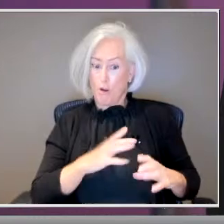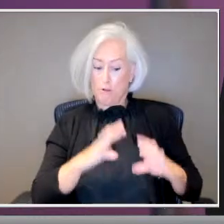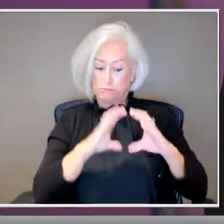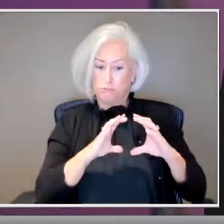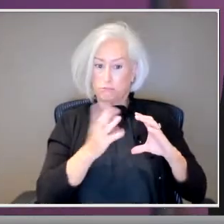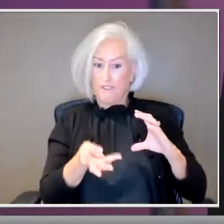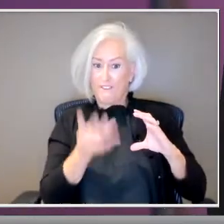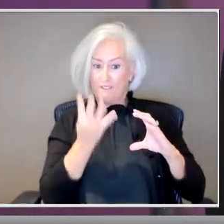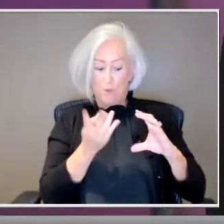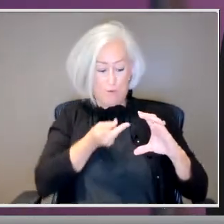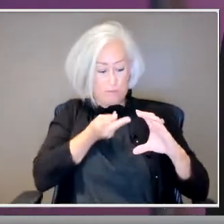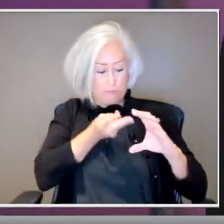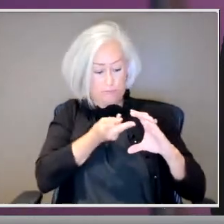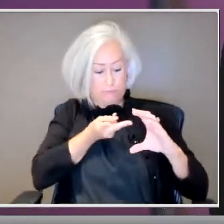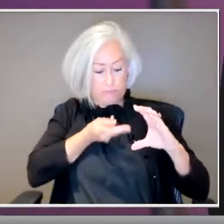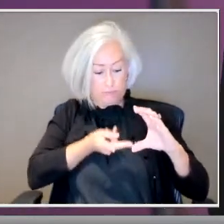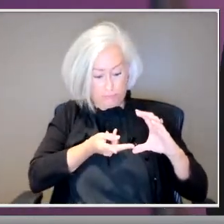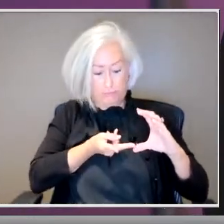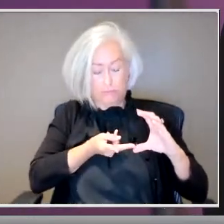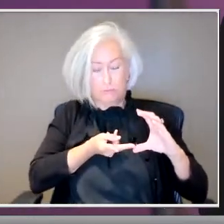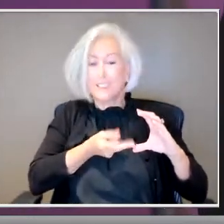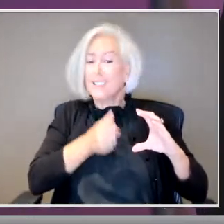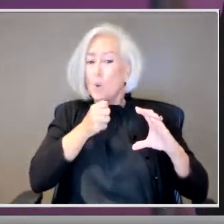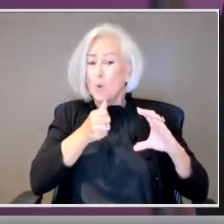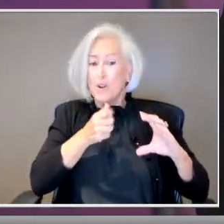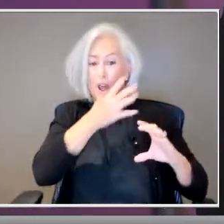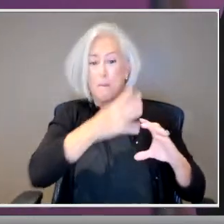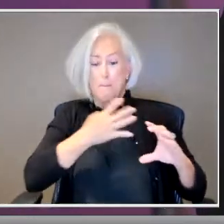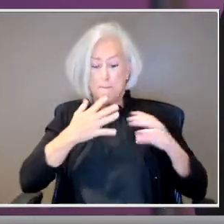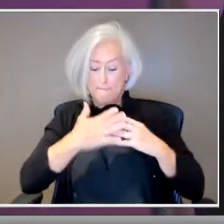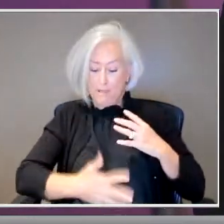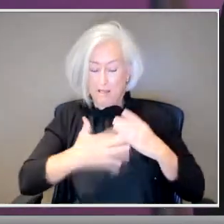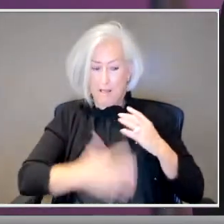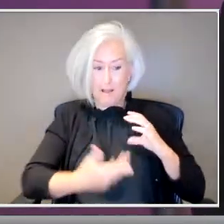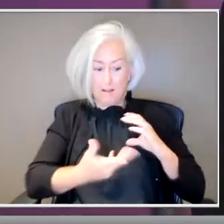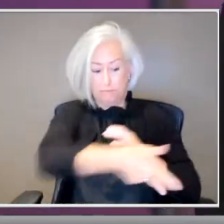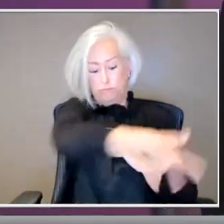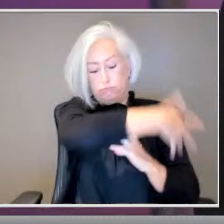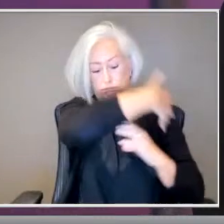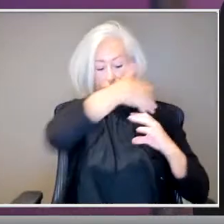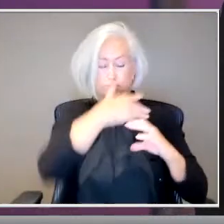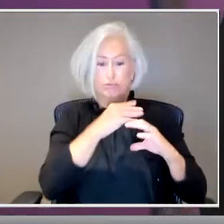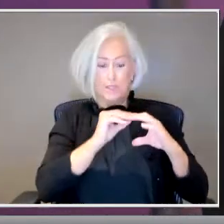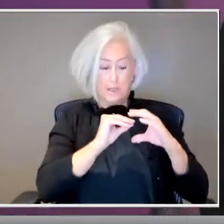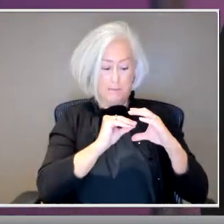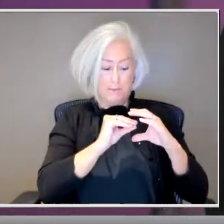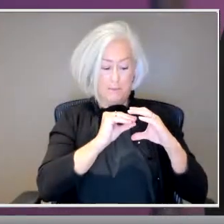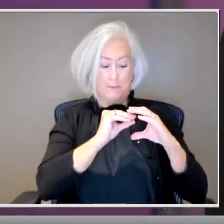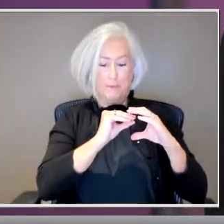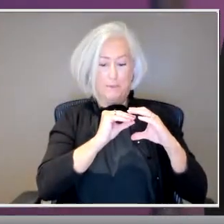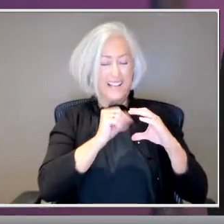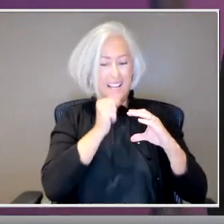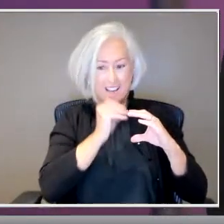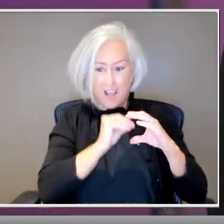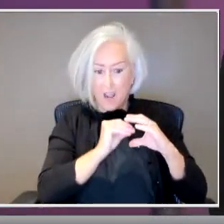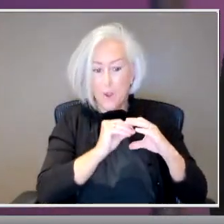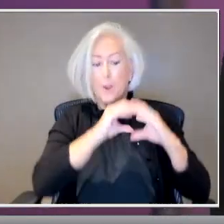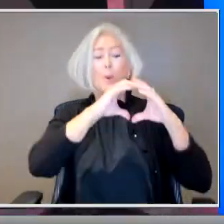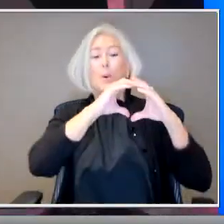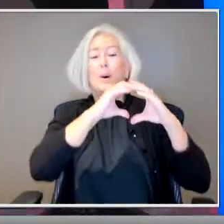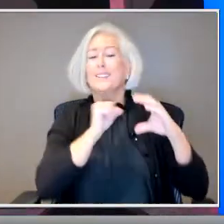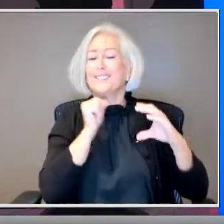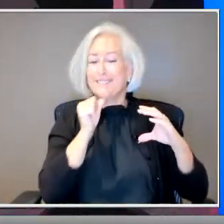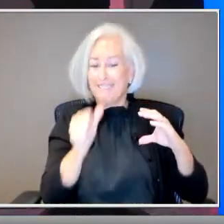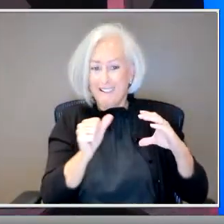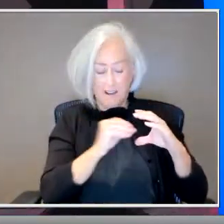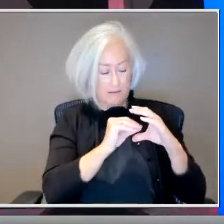those little beats in between, which would explain why on my watch it was only picking up the big beat and not the little beats in between.